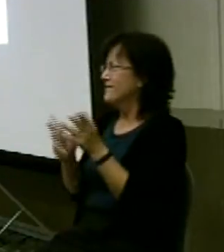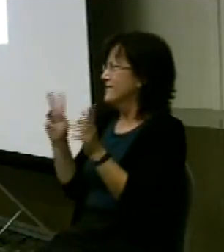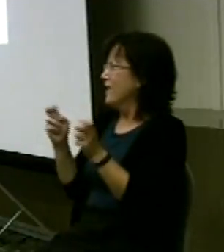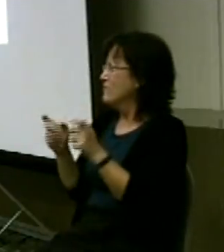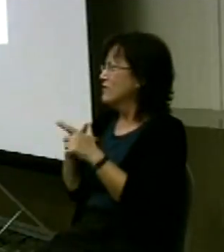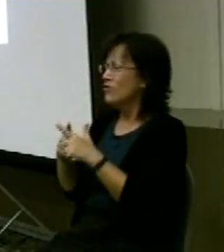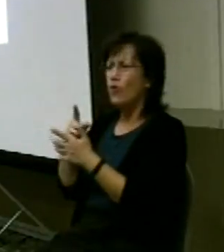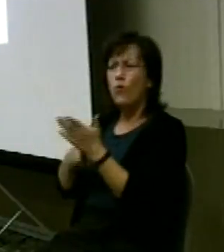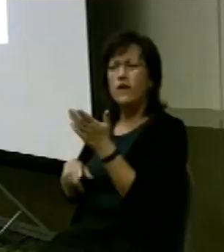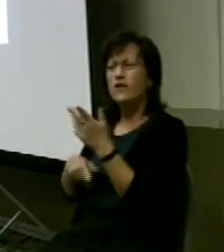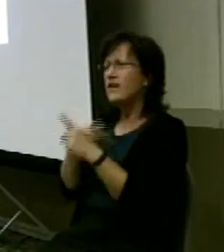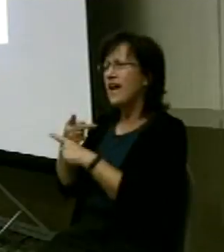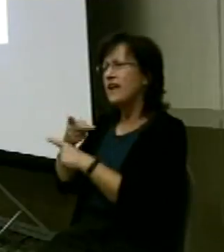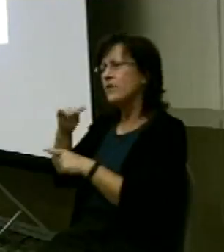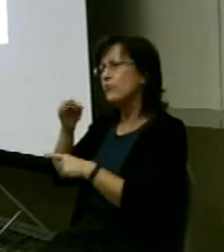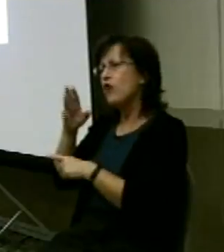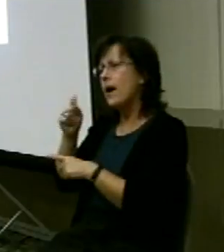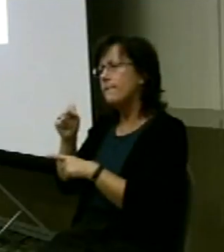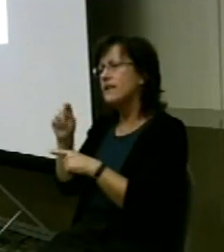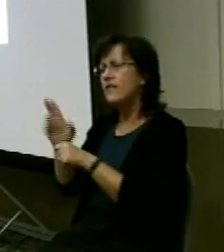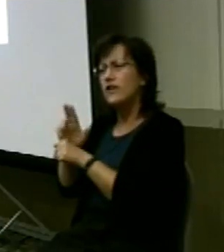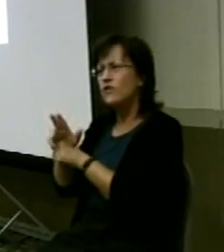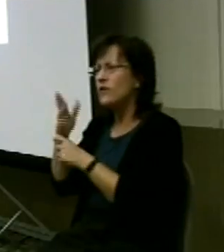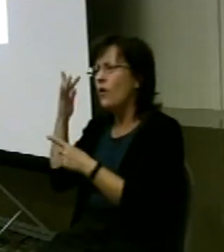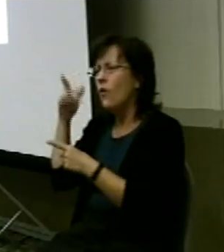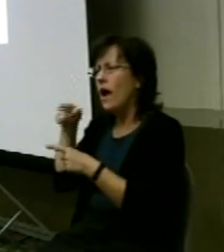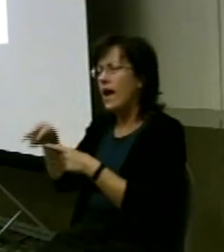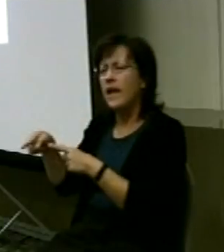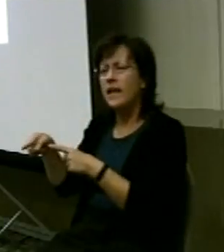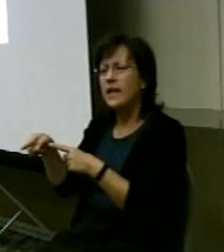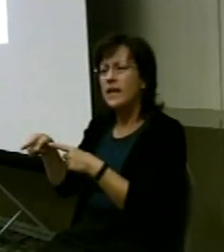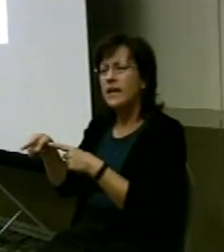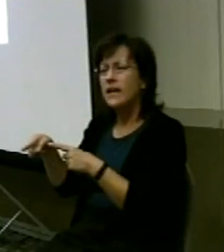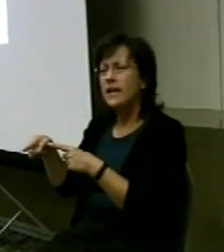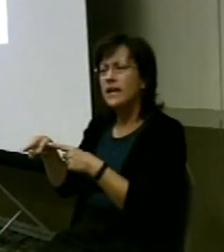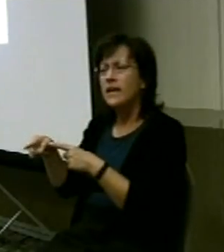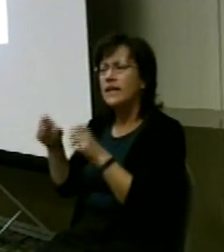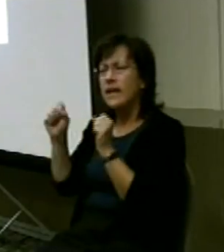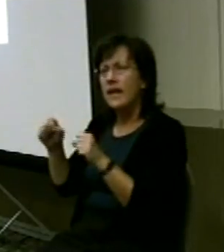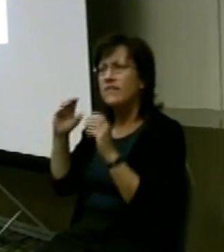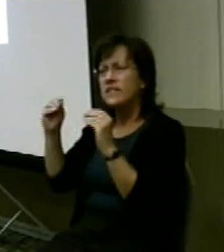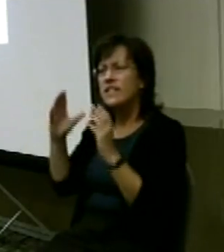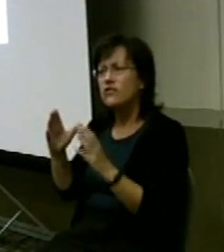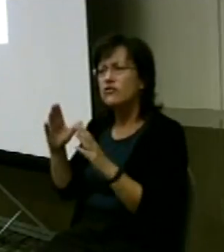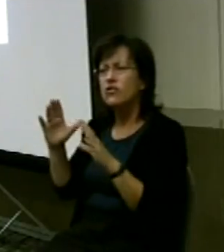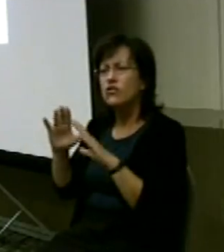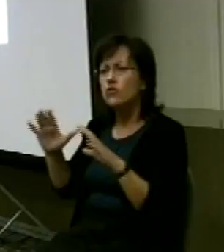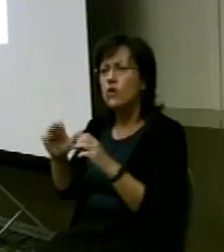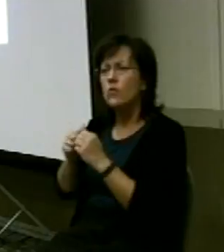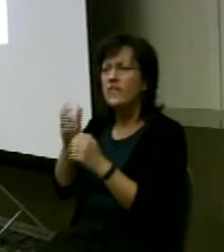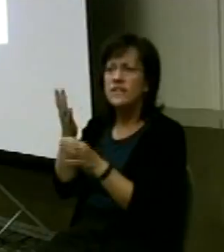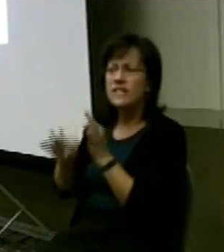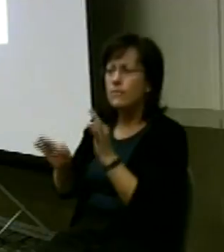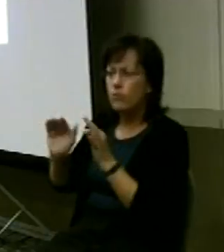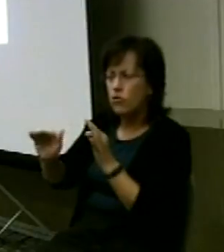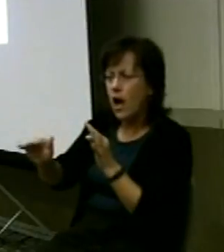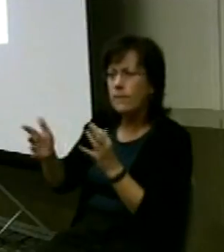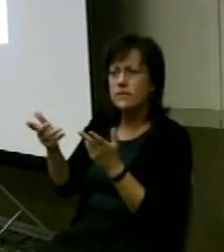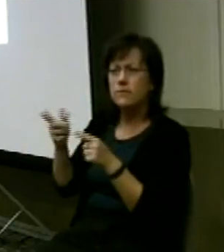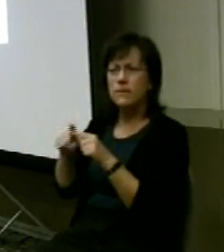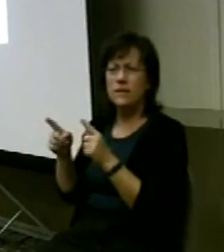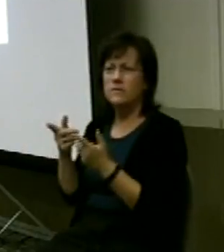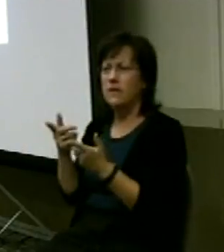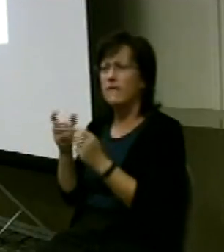or what are the kind of prompts that they're using? Like why is it that he or she's able to do it with the simple prompt and have no off task? You know what I